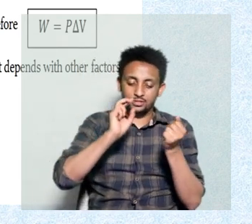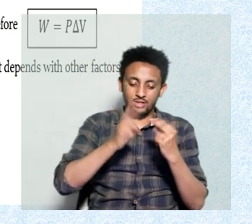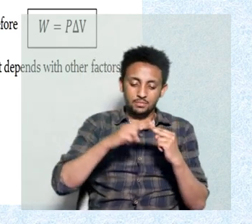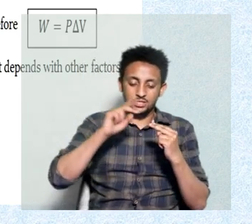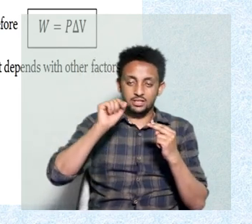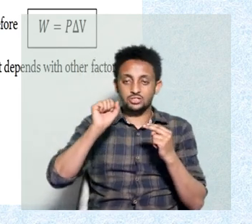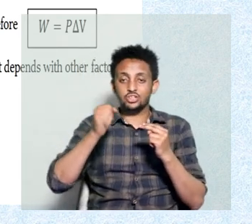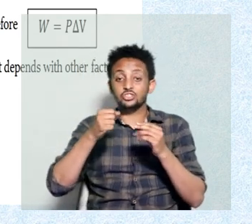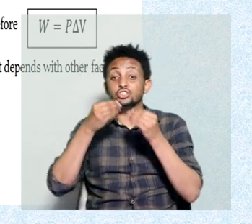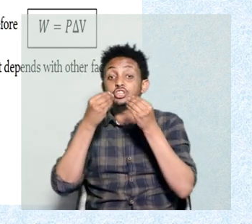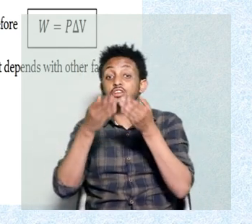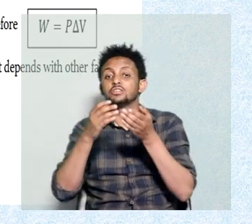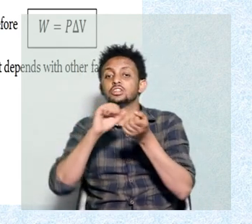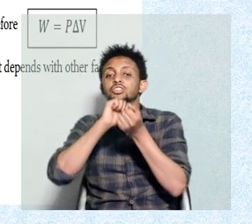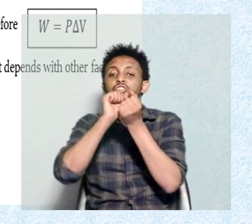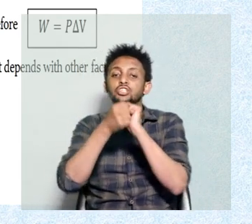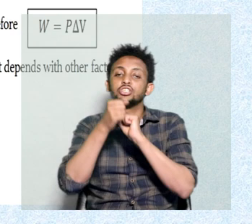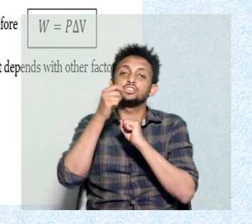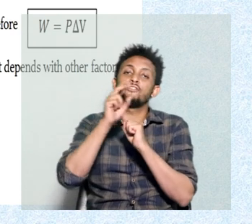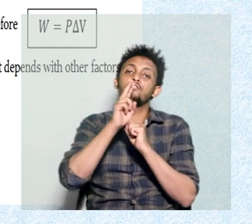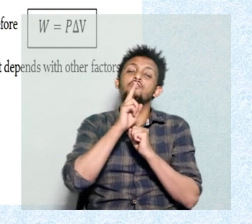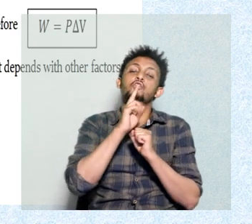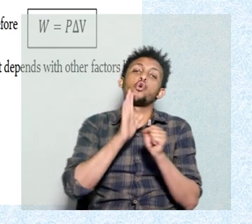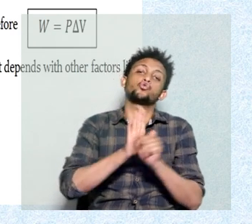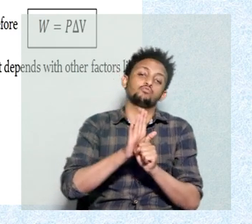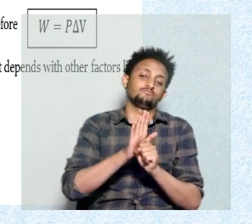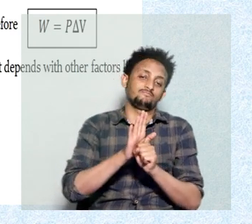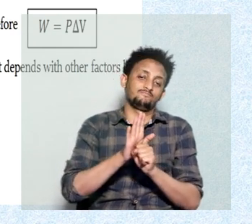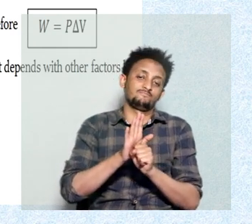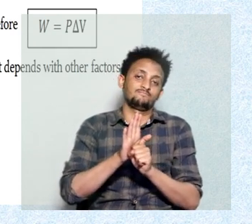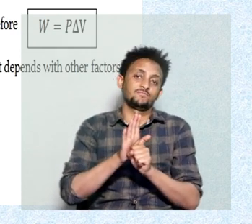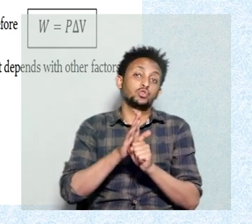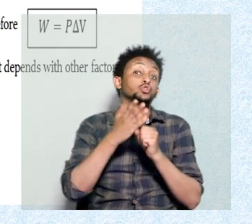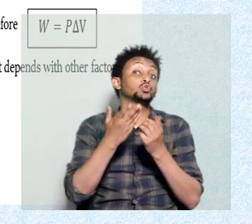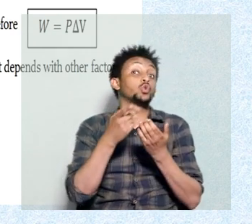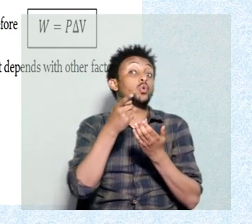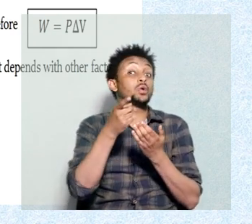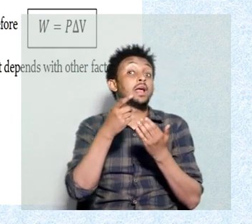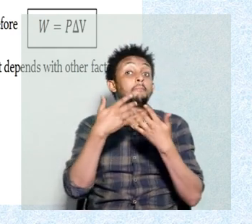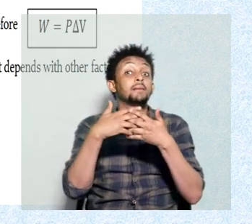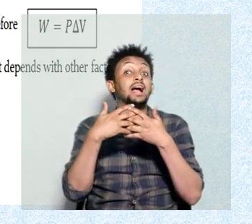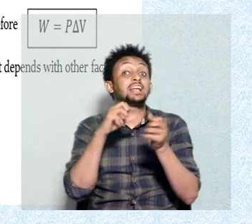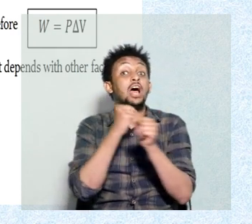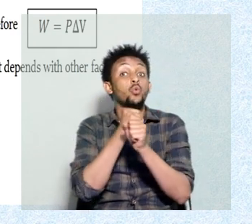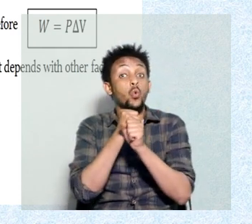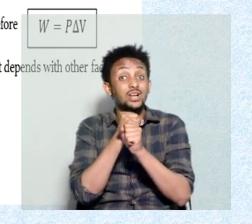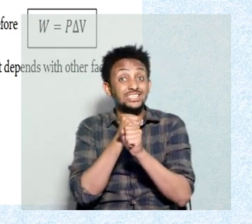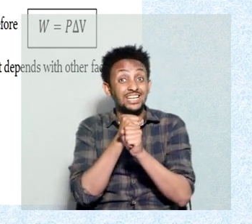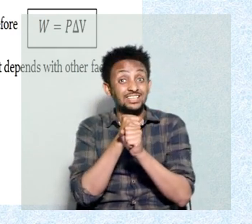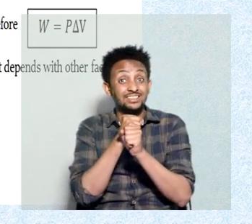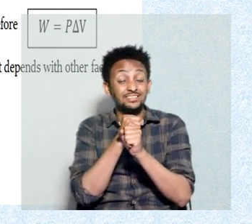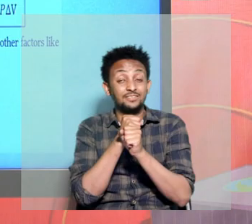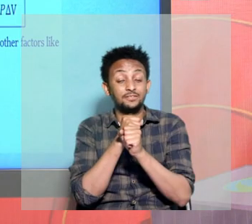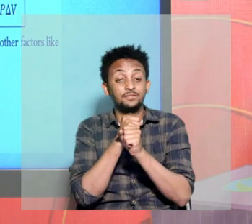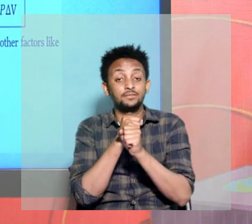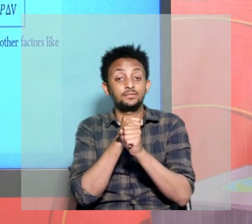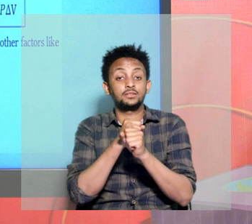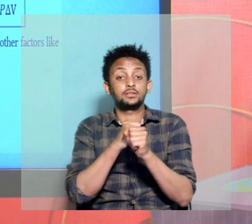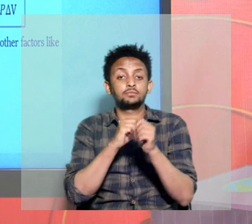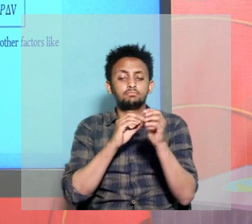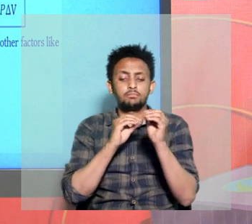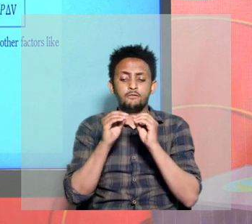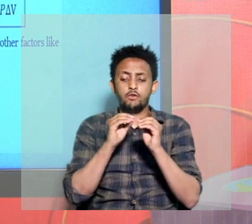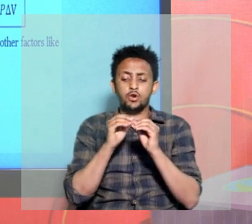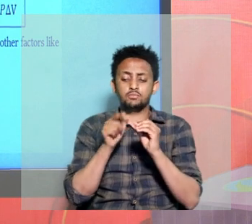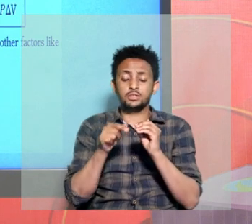in H gives us the change in volume. Change in volume. So that the mechanical work then performed on